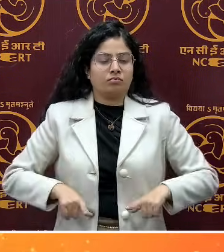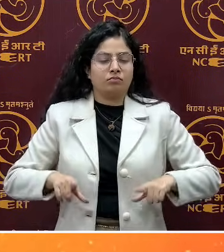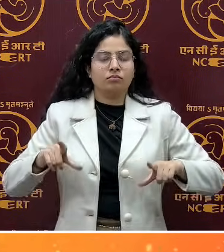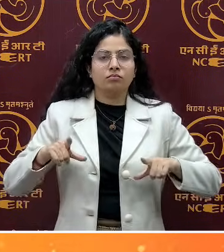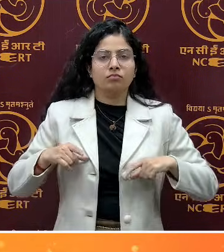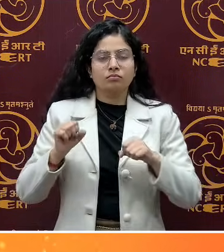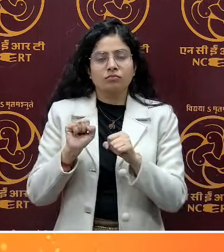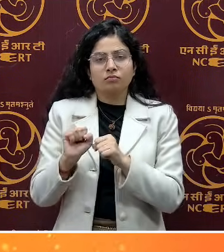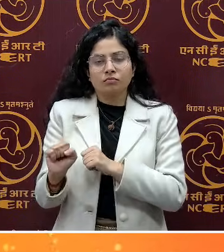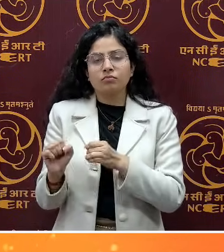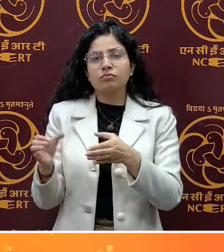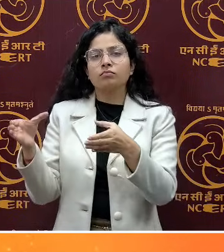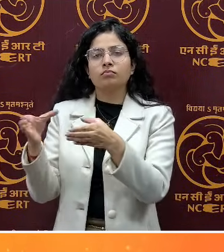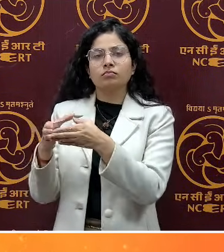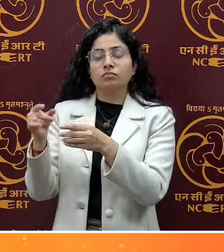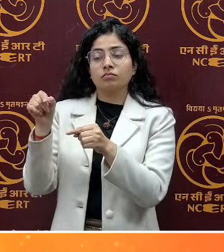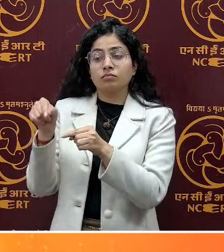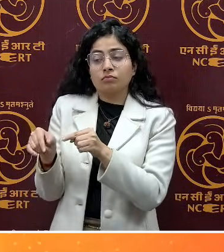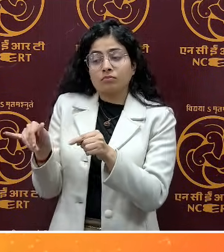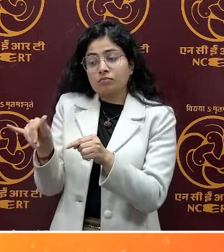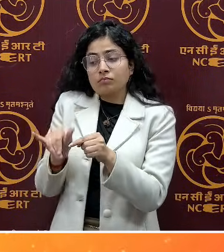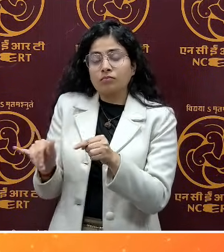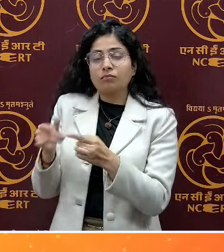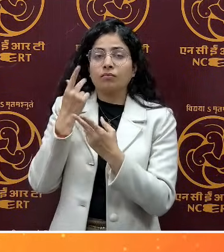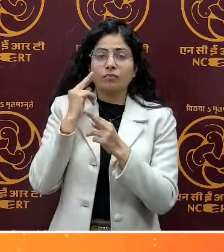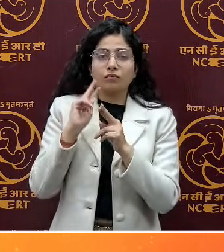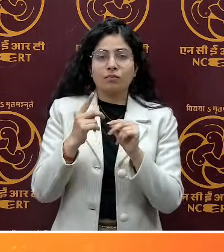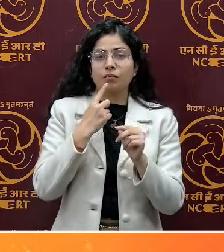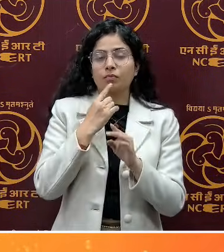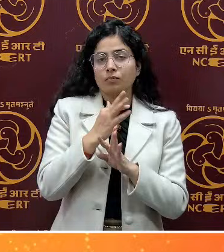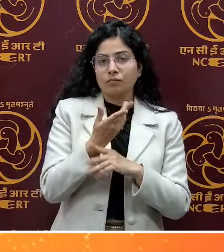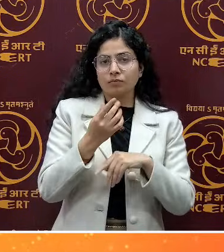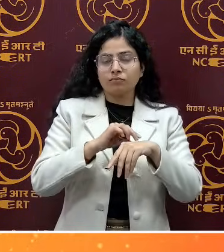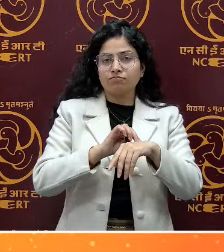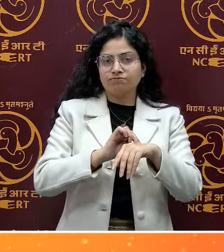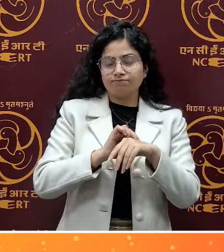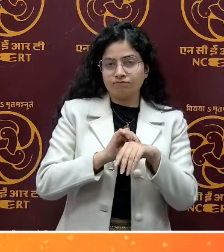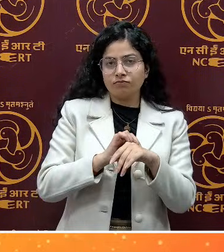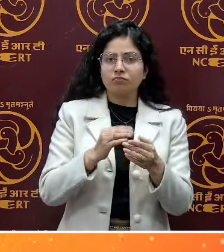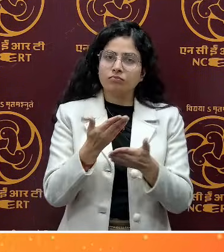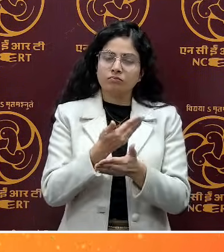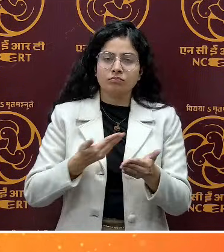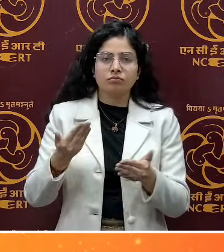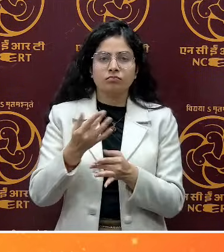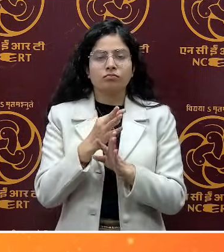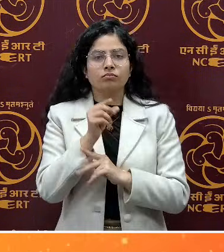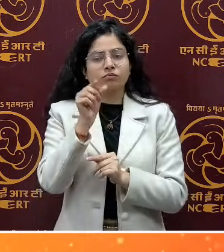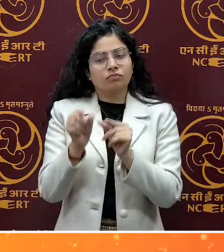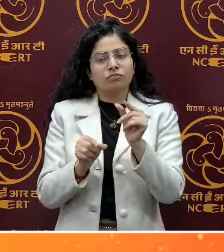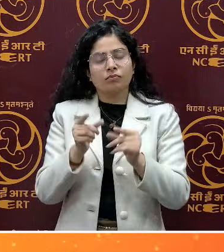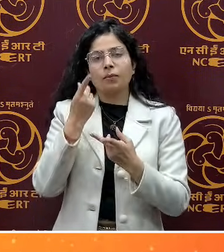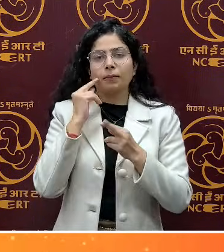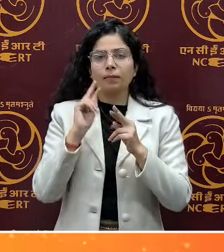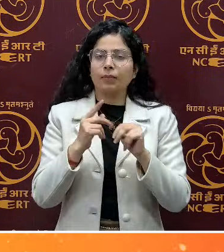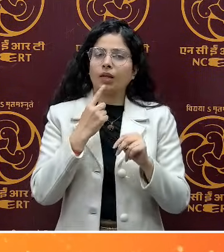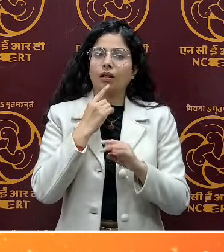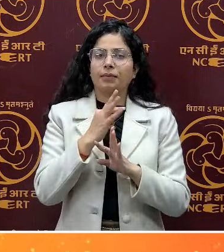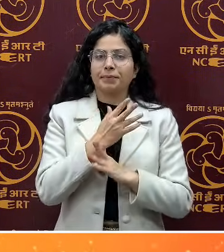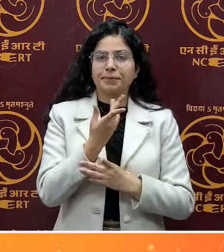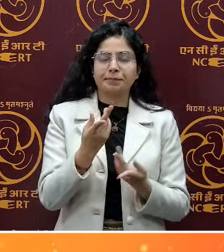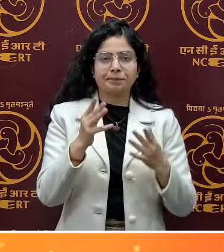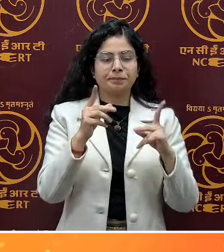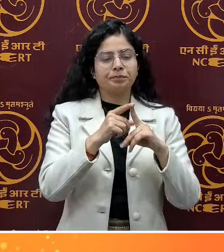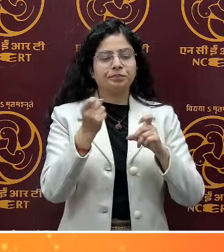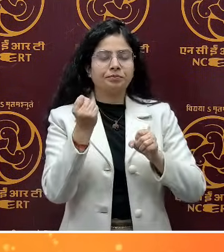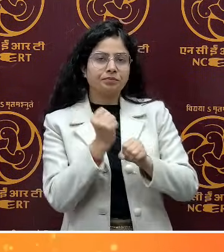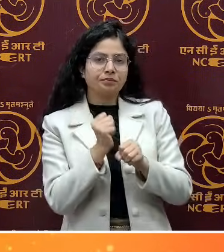of same species. Like, now if we talk of humans, so we are a population. If I talk of dogs living